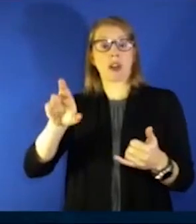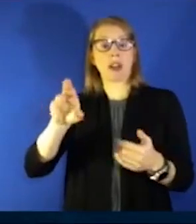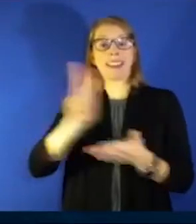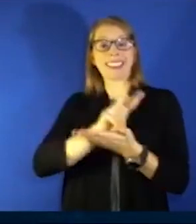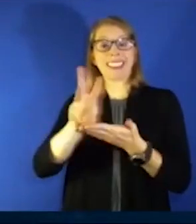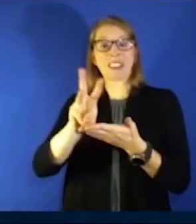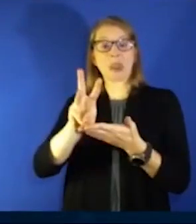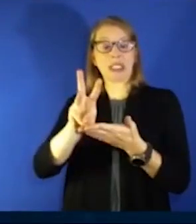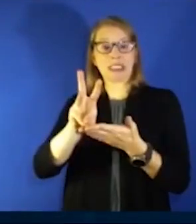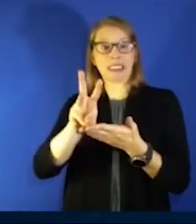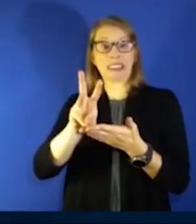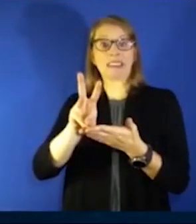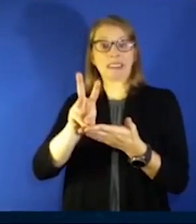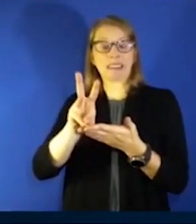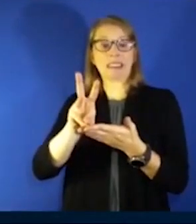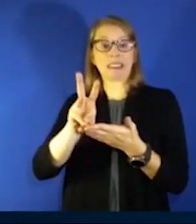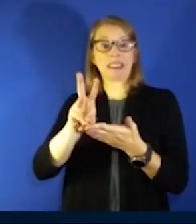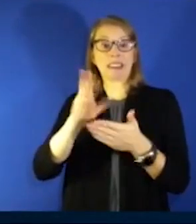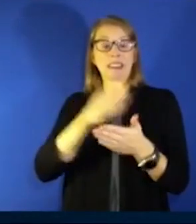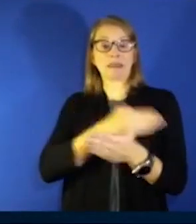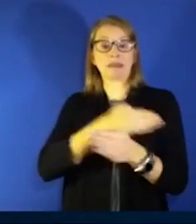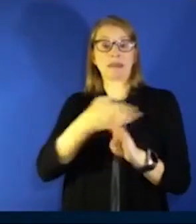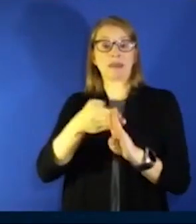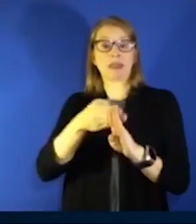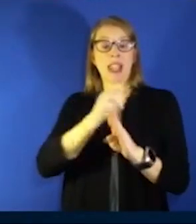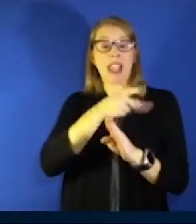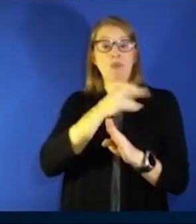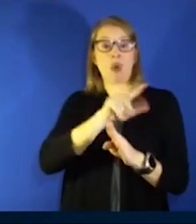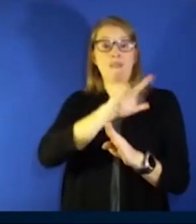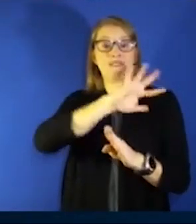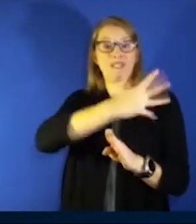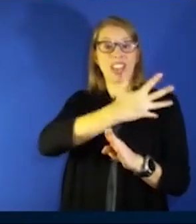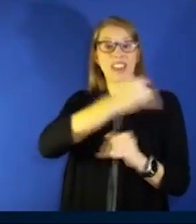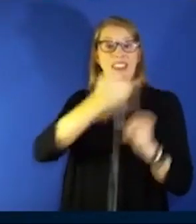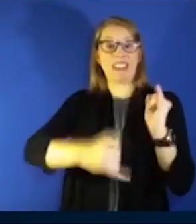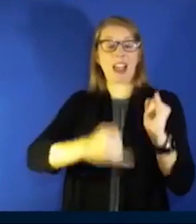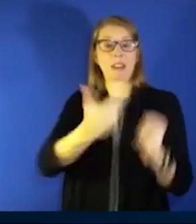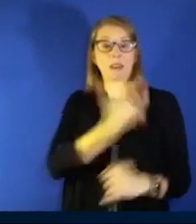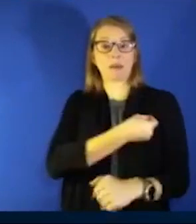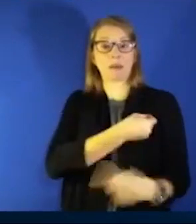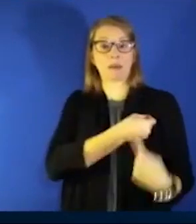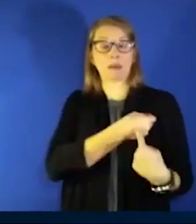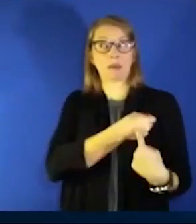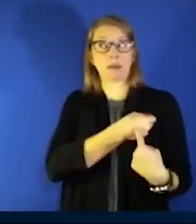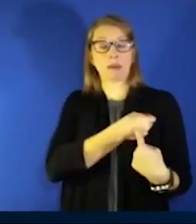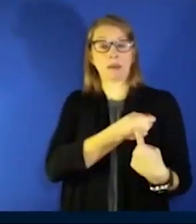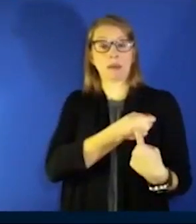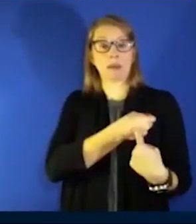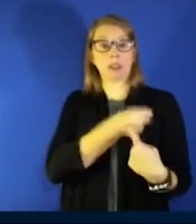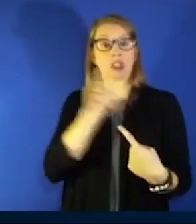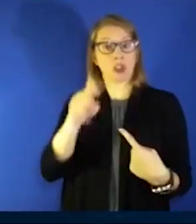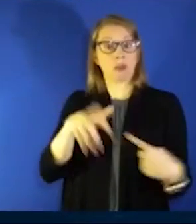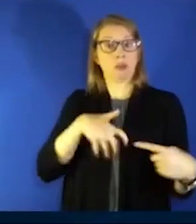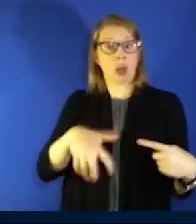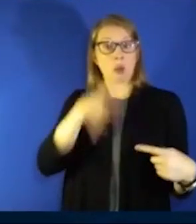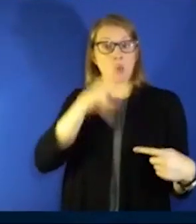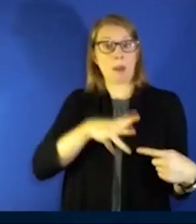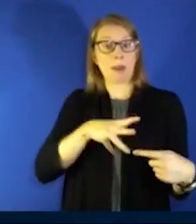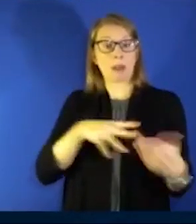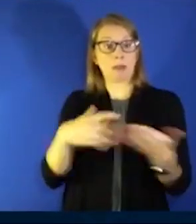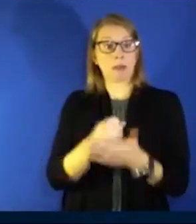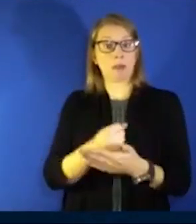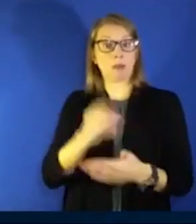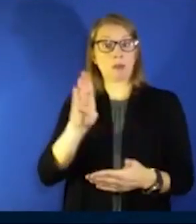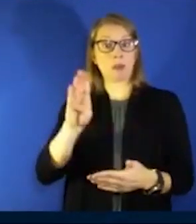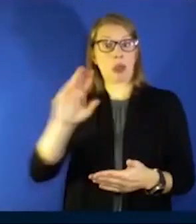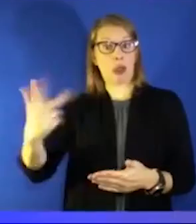last shot was April 5th. Do the math. And should pregnant women be getting their boosters this close out? So